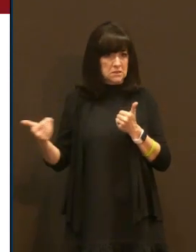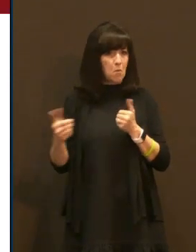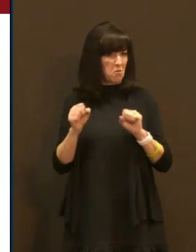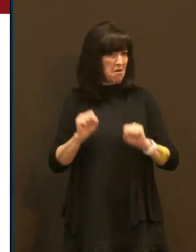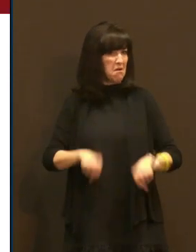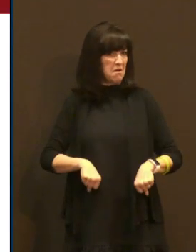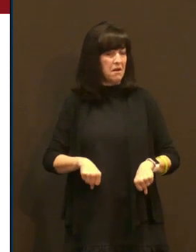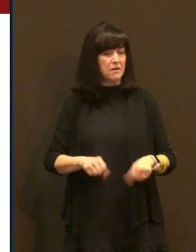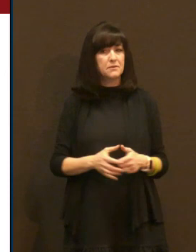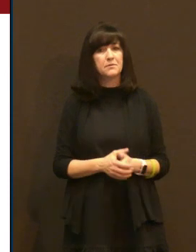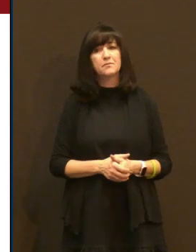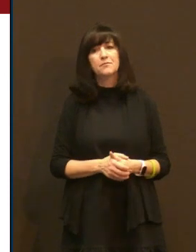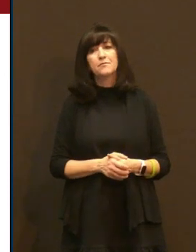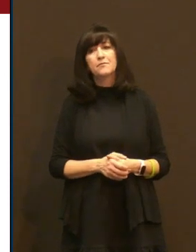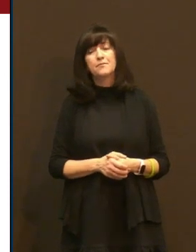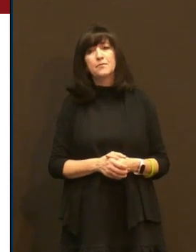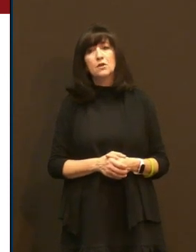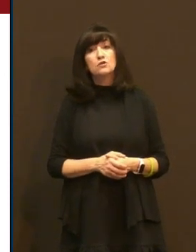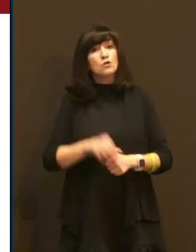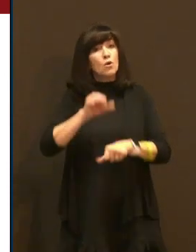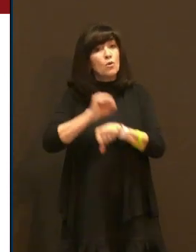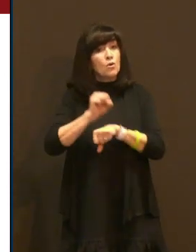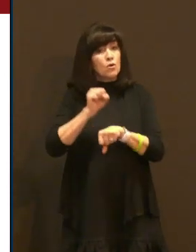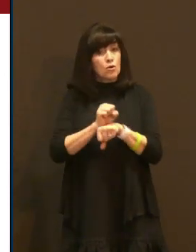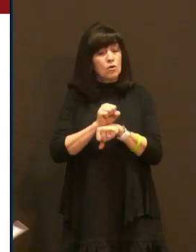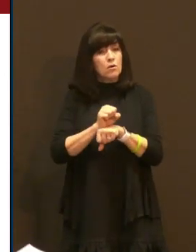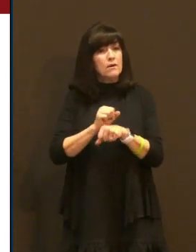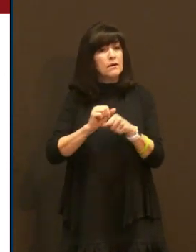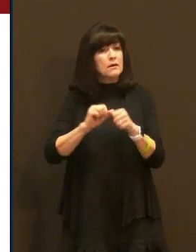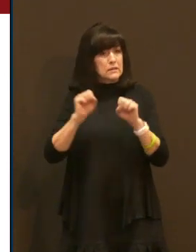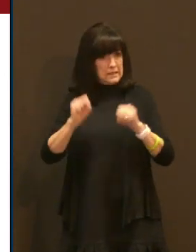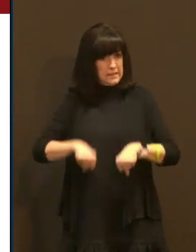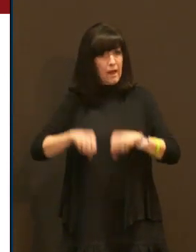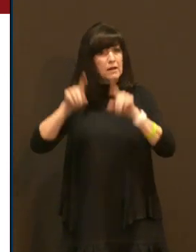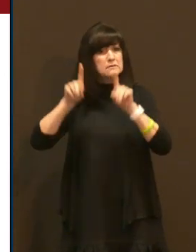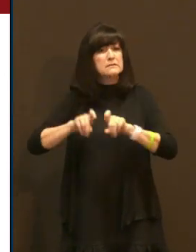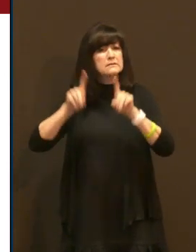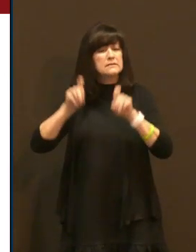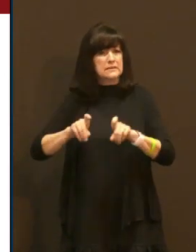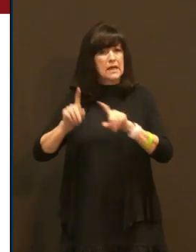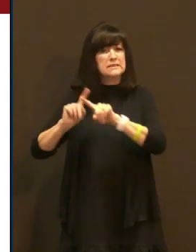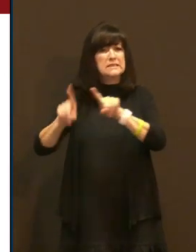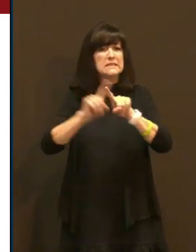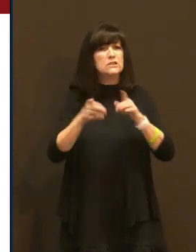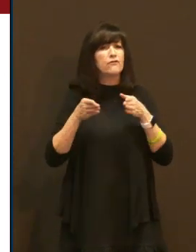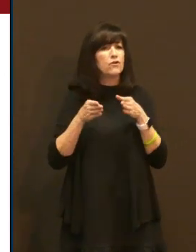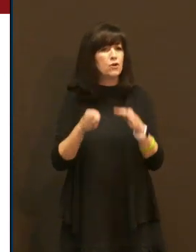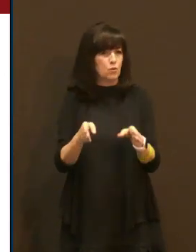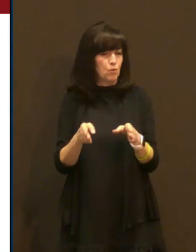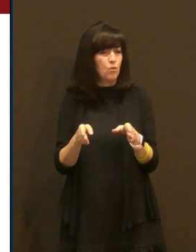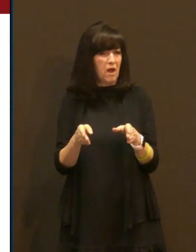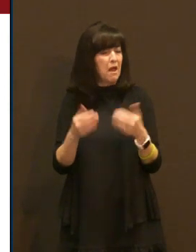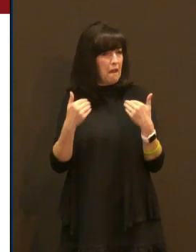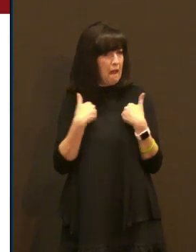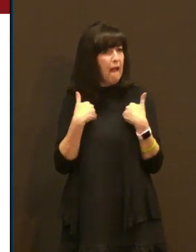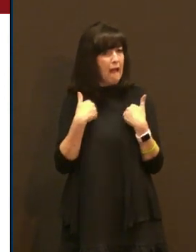So employees can get tested in a variety of ways. There are a lot of different options out there. There is not